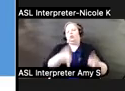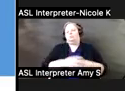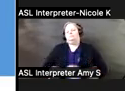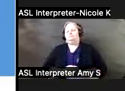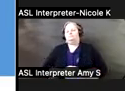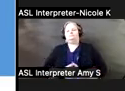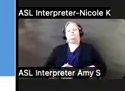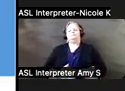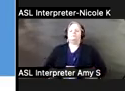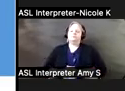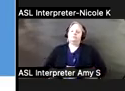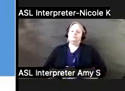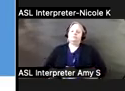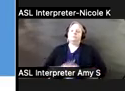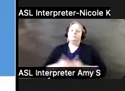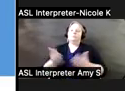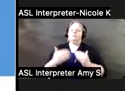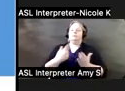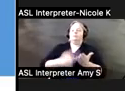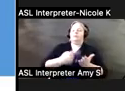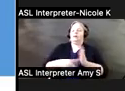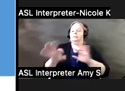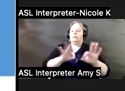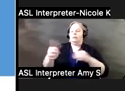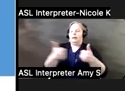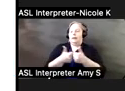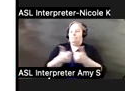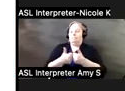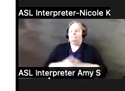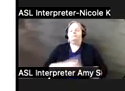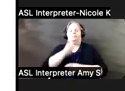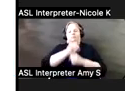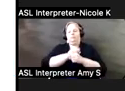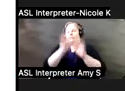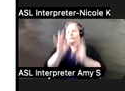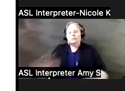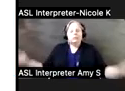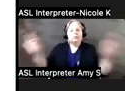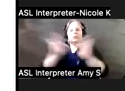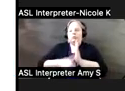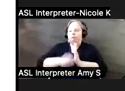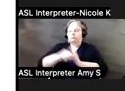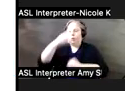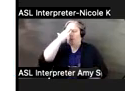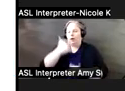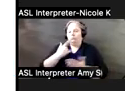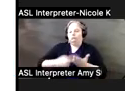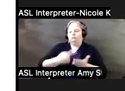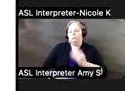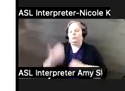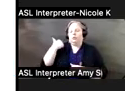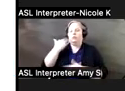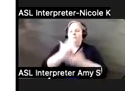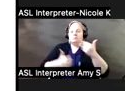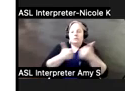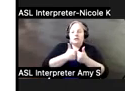And now we're gonna talk about selecting games. So selecting games is super, super important because like I talked about before, some games